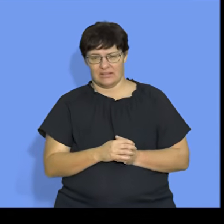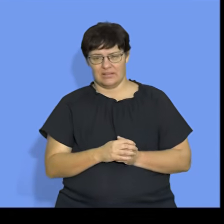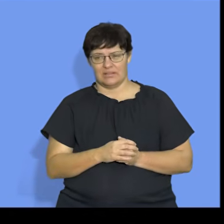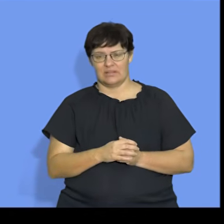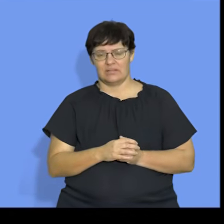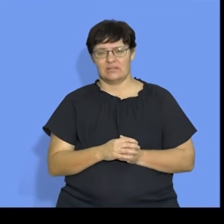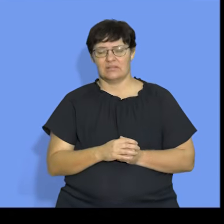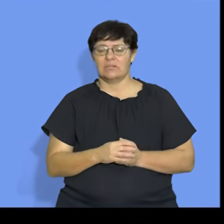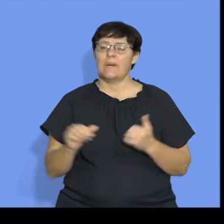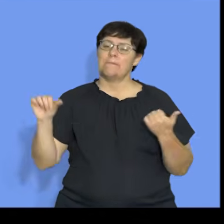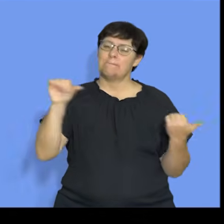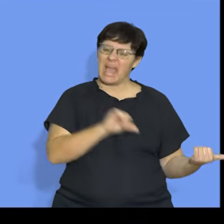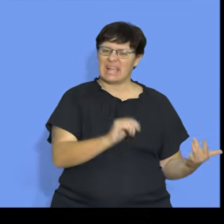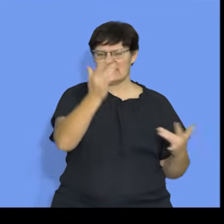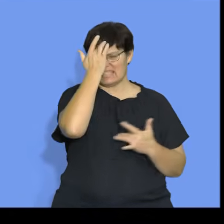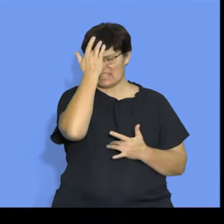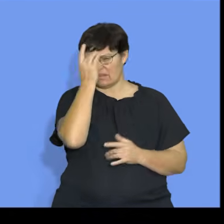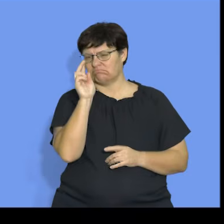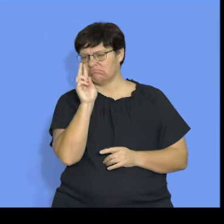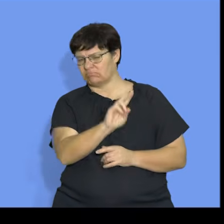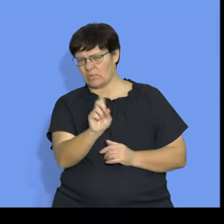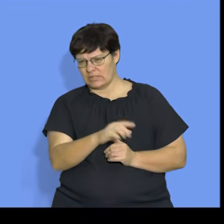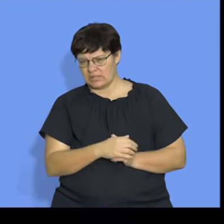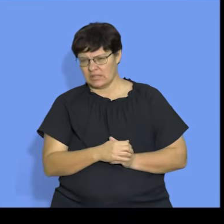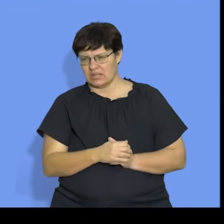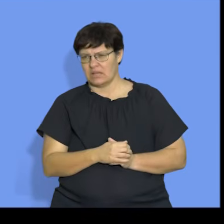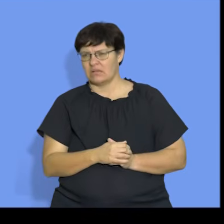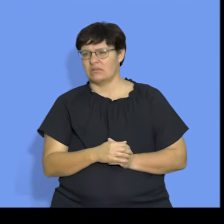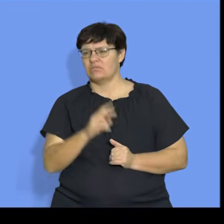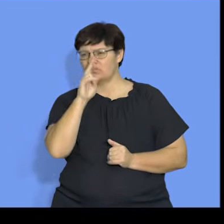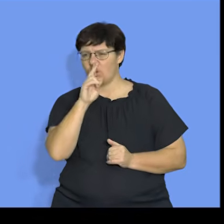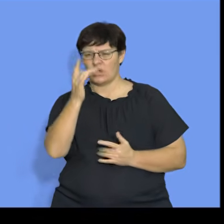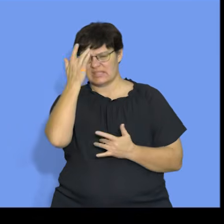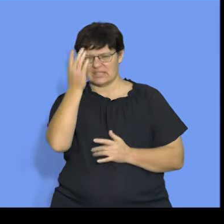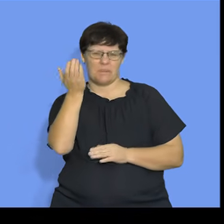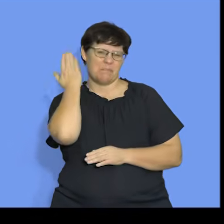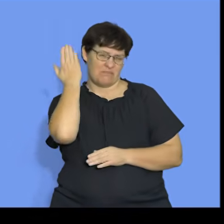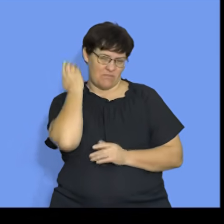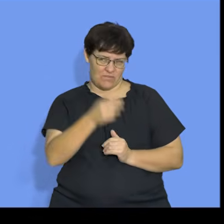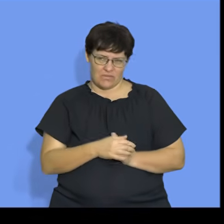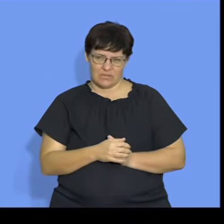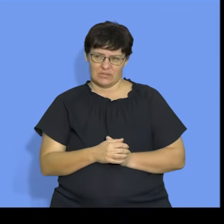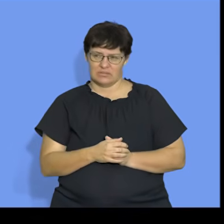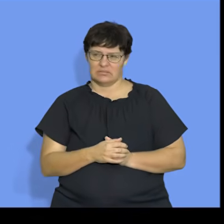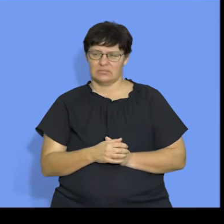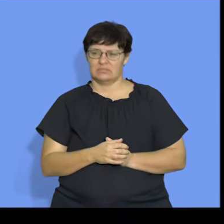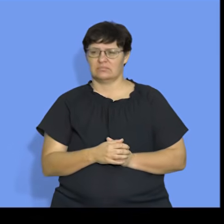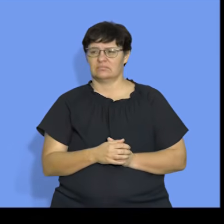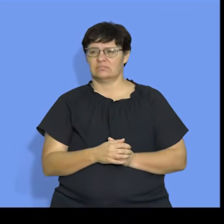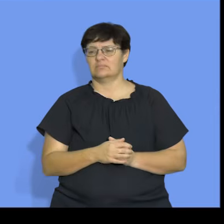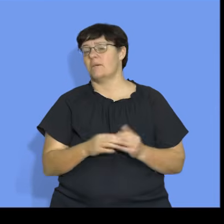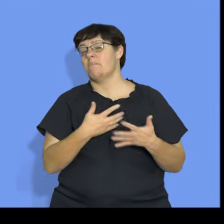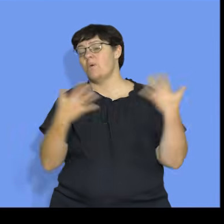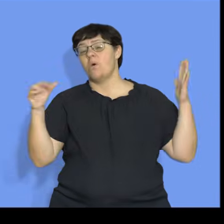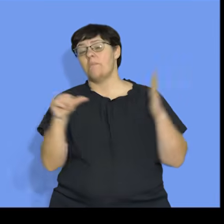the bacterial diseases that we looked at when we looked at our diseases in the previous one. The first one, most